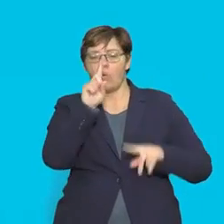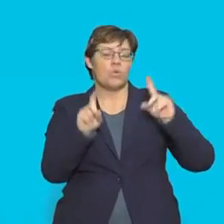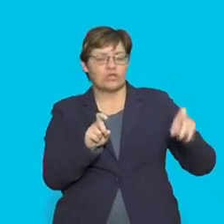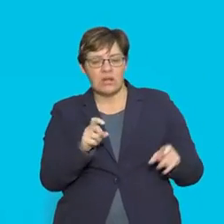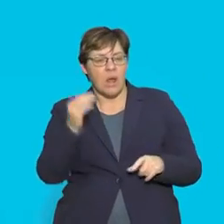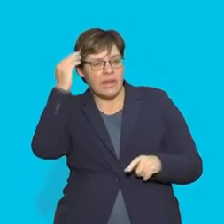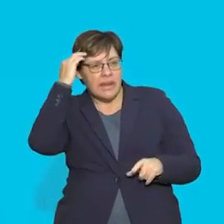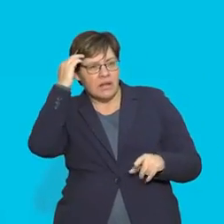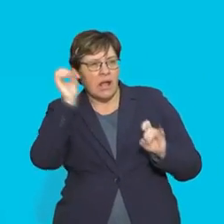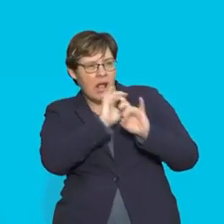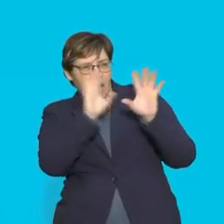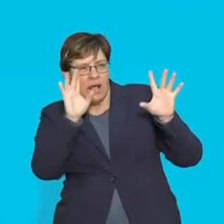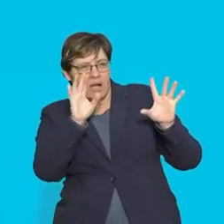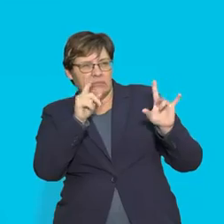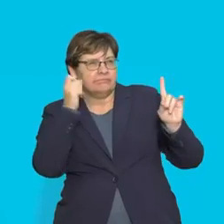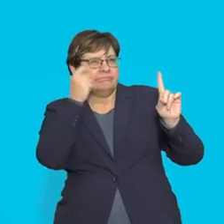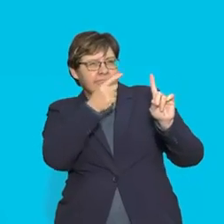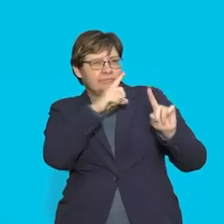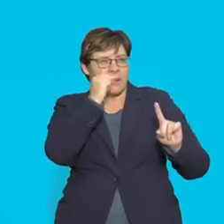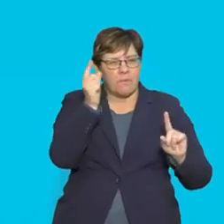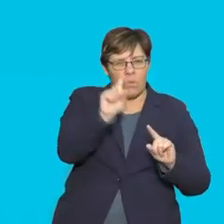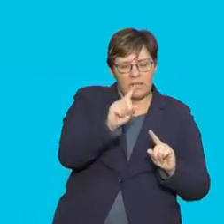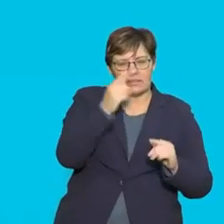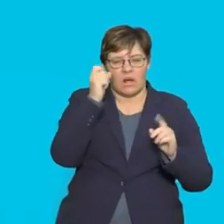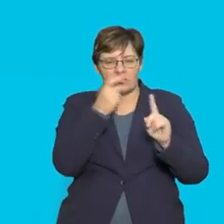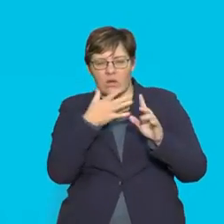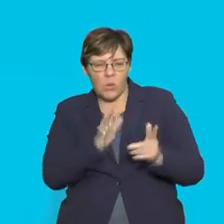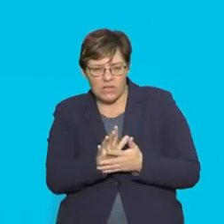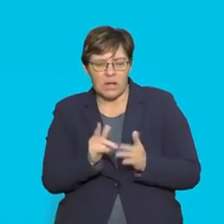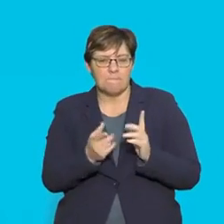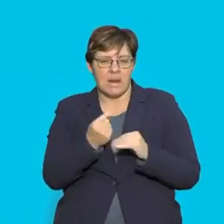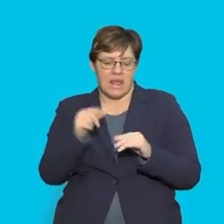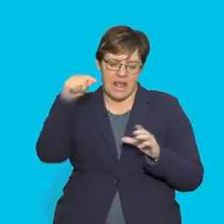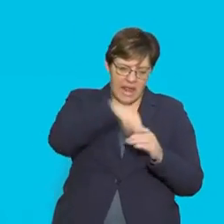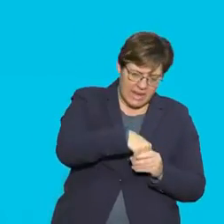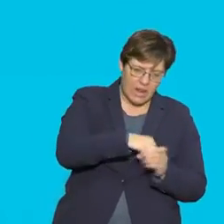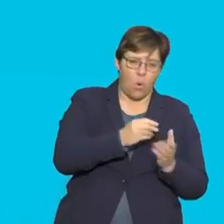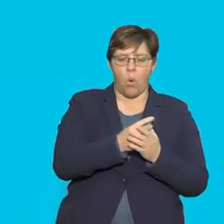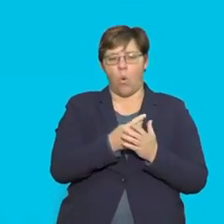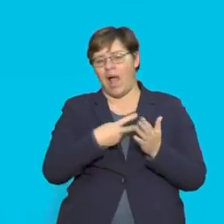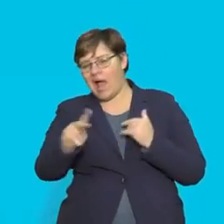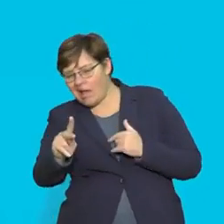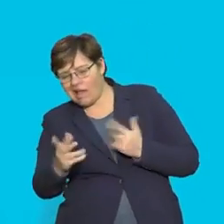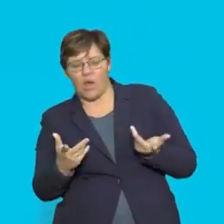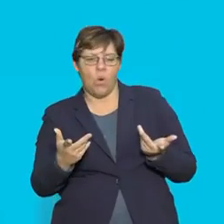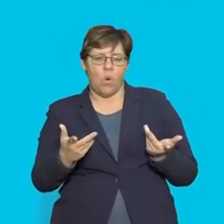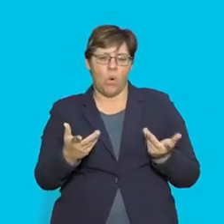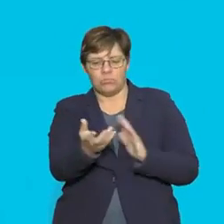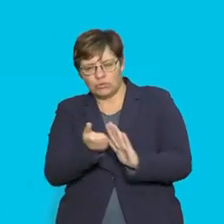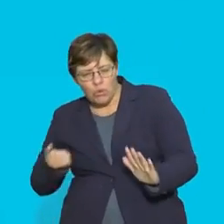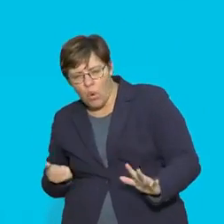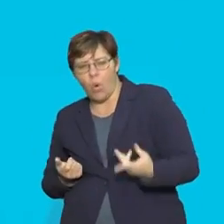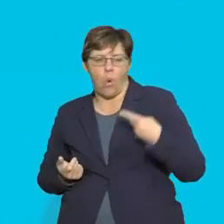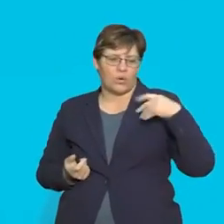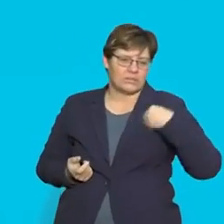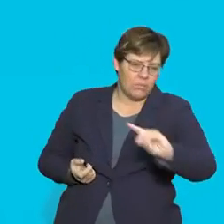one of those questions that need you to know what the timeline of the question is. Is the money going out? Is the money coming in? Meaning, are we depositing